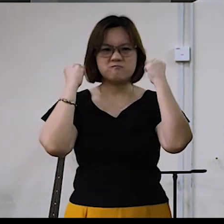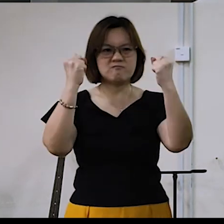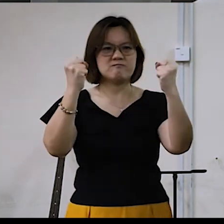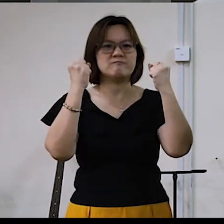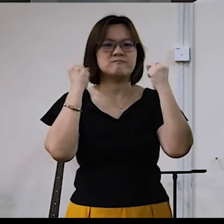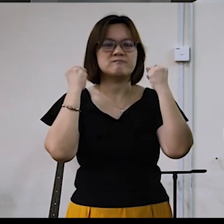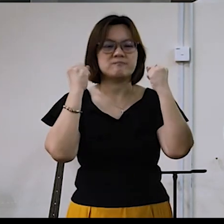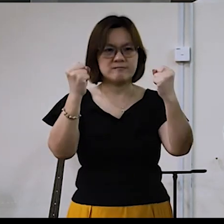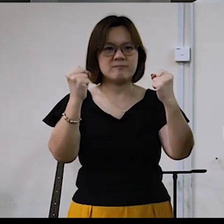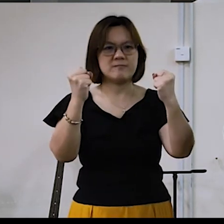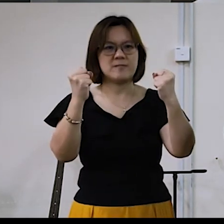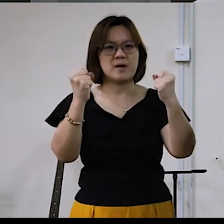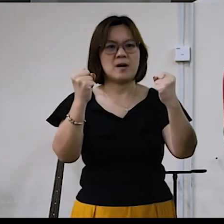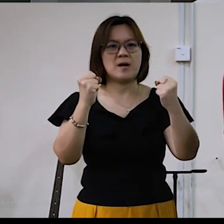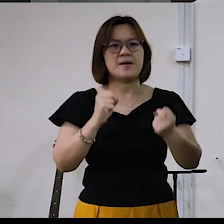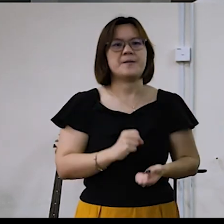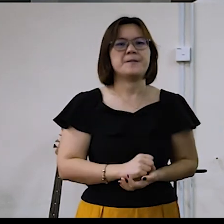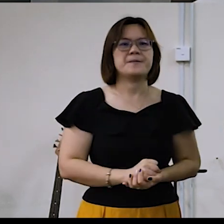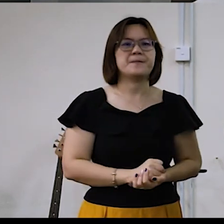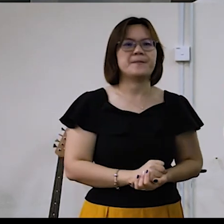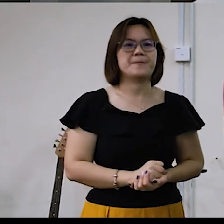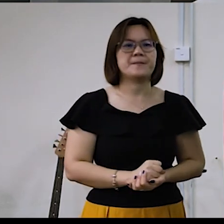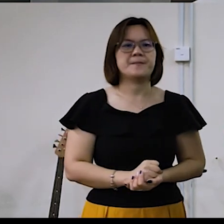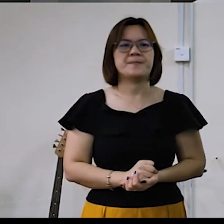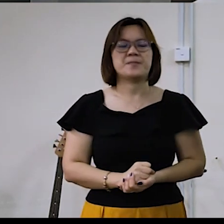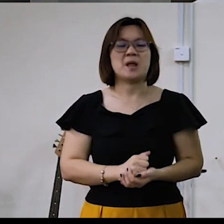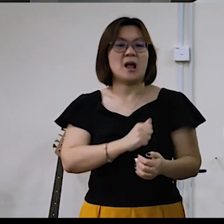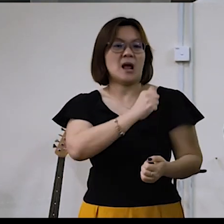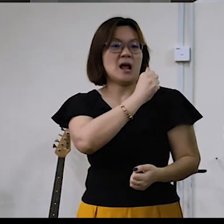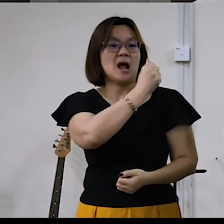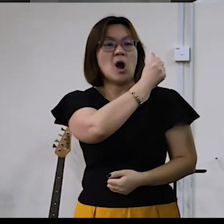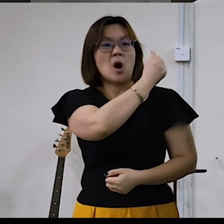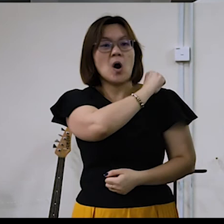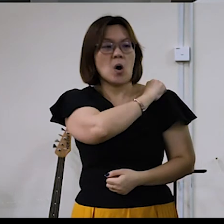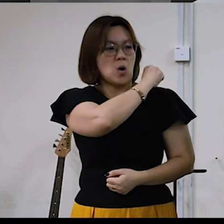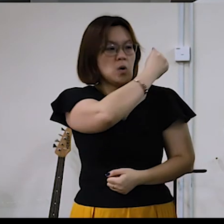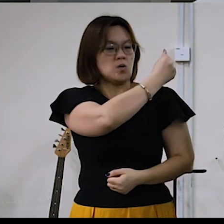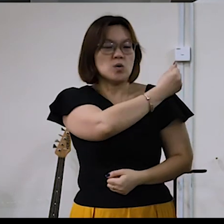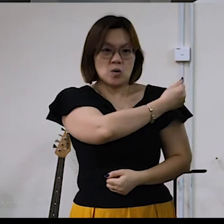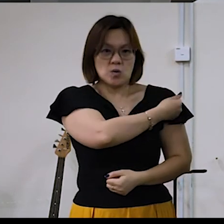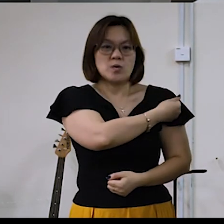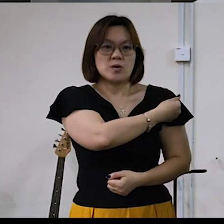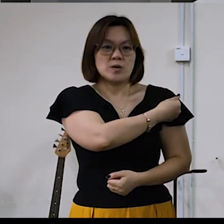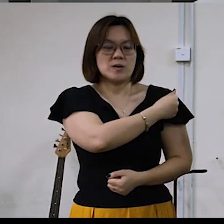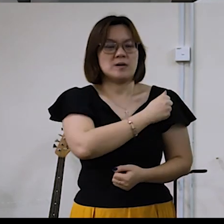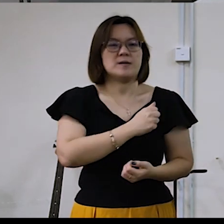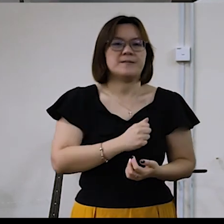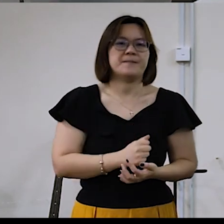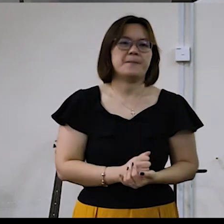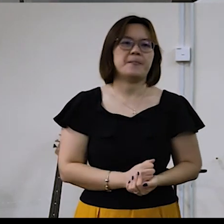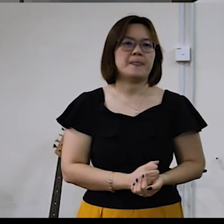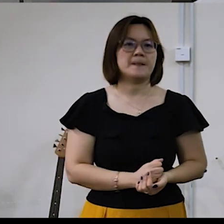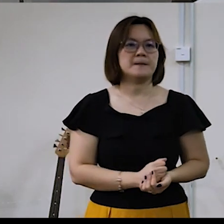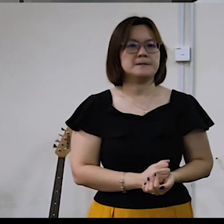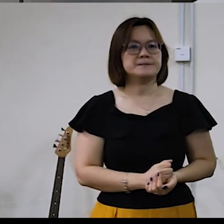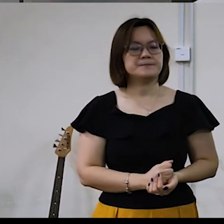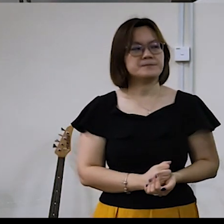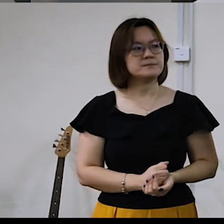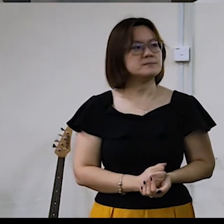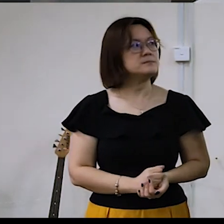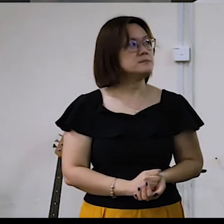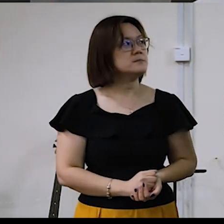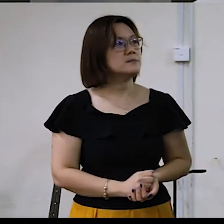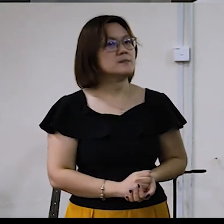me in Jerusalem, in Judea, in Samaria, and to the end of the earth. So there is no Holy Spirit,